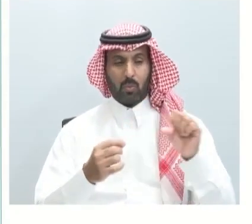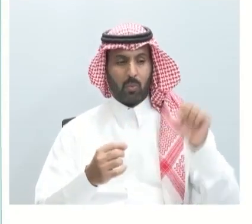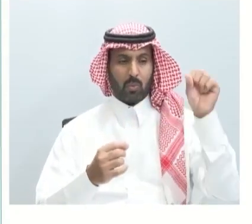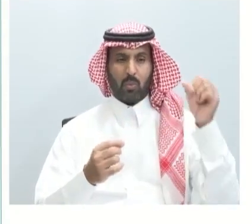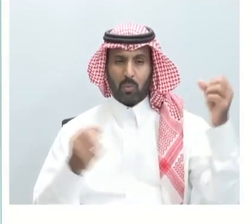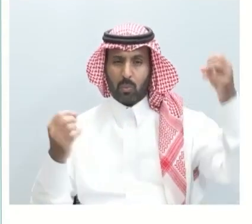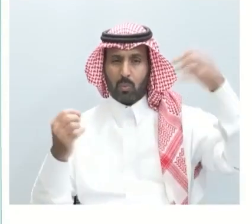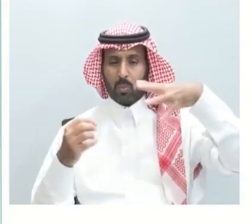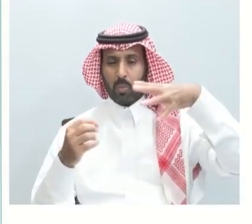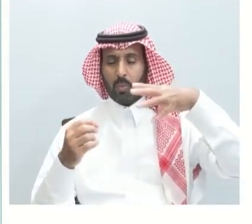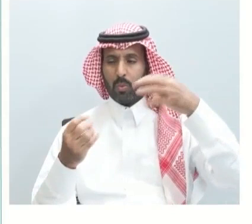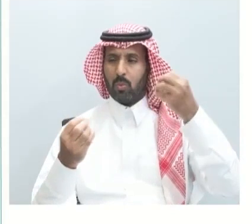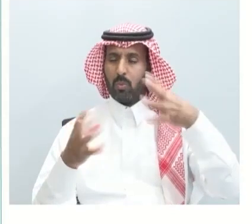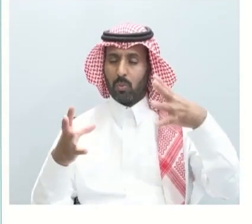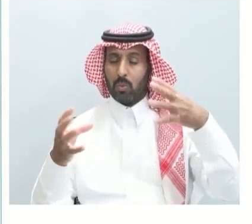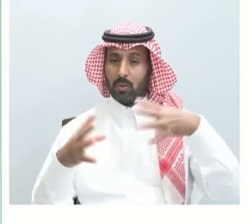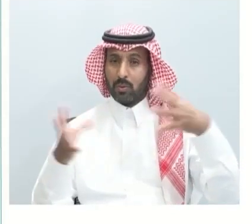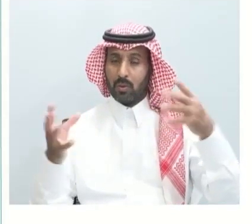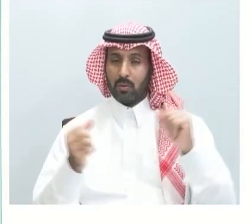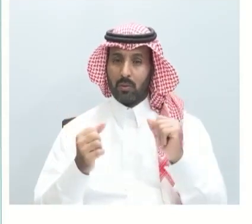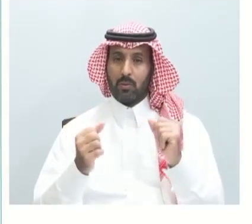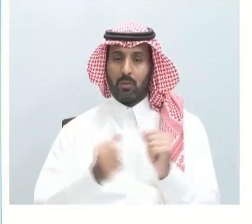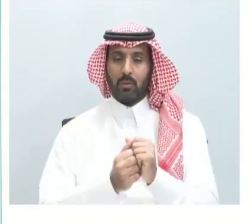word that will help in the answer is dark. So